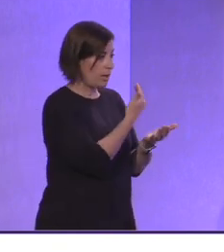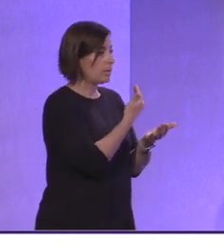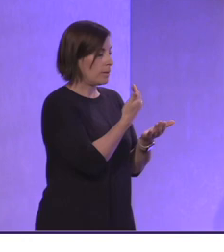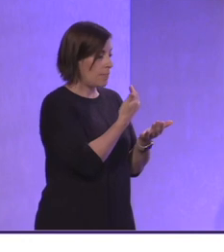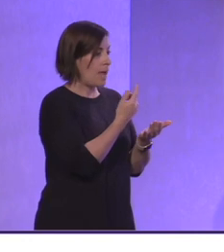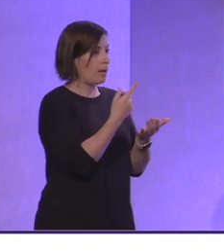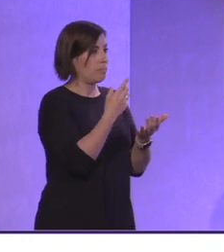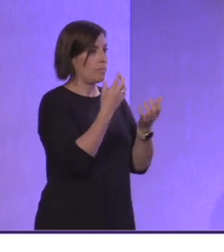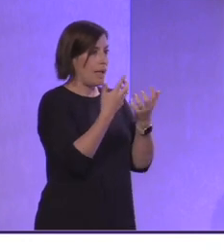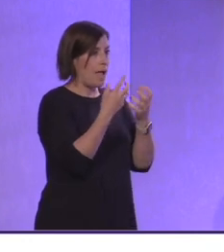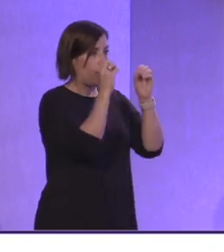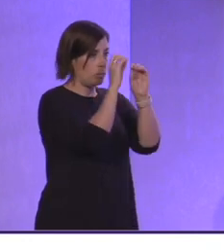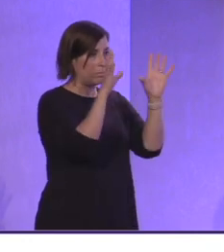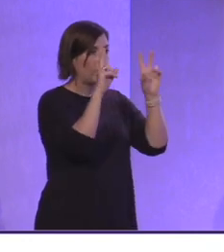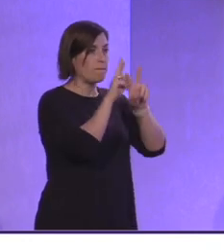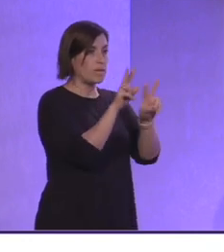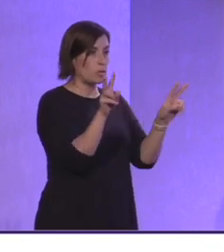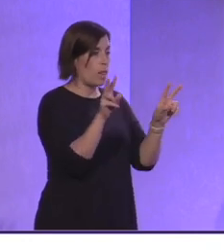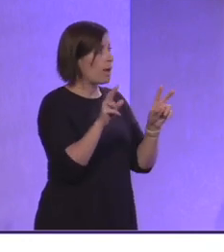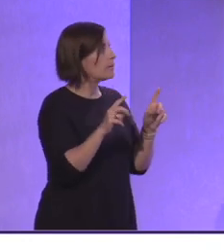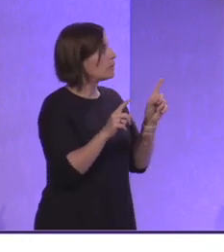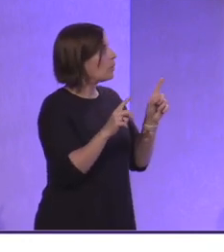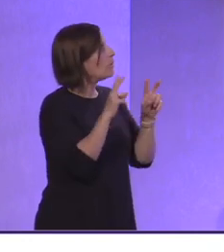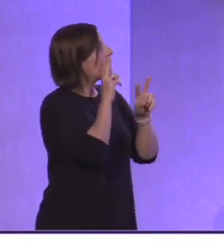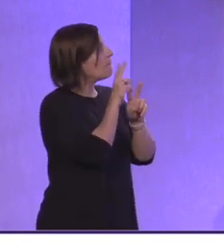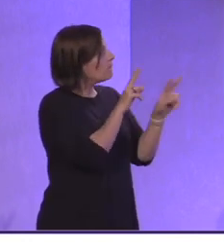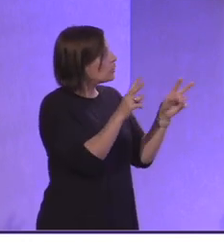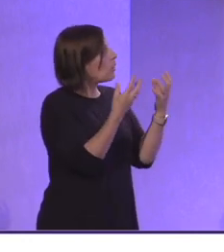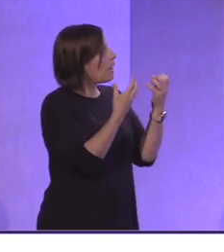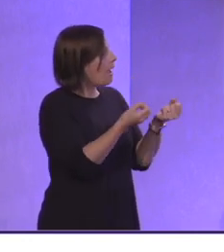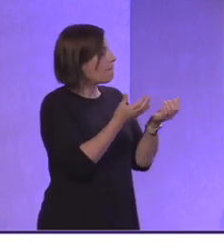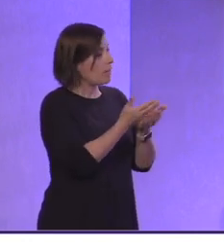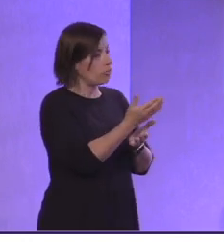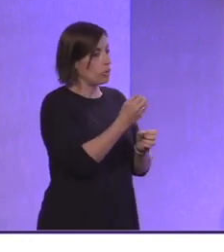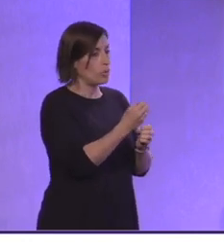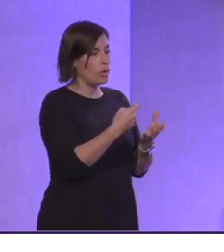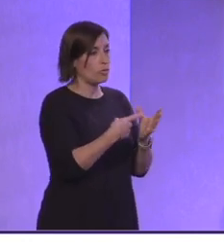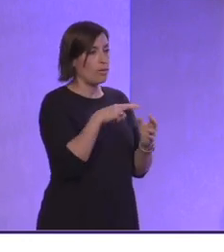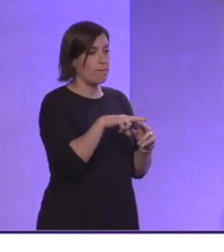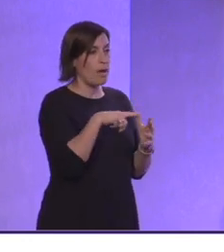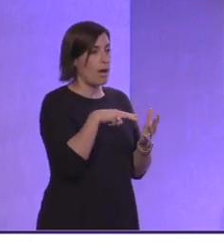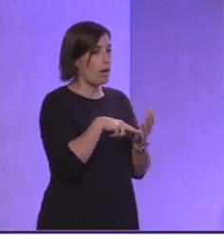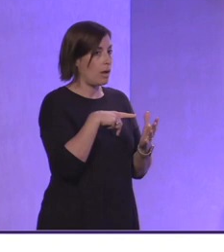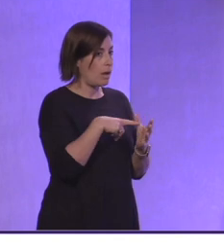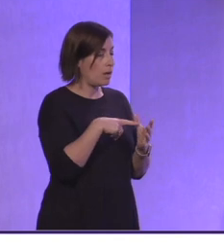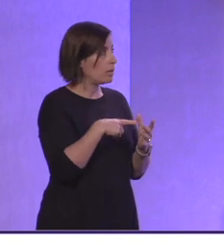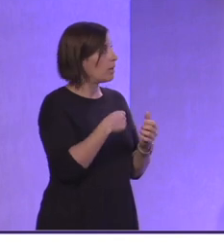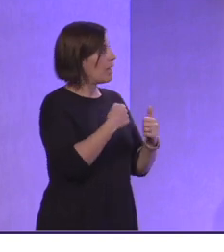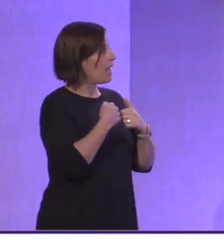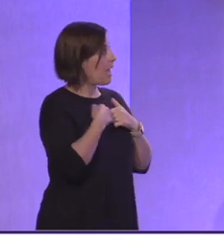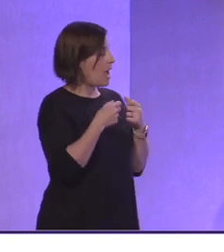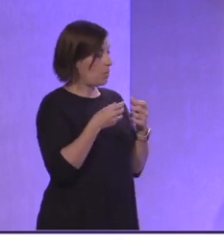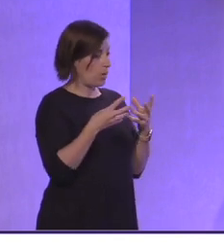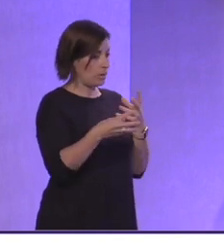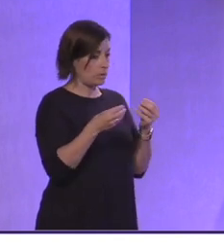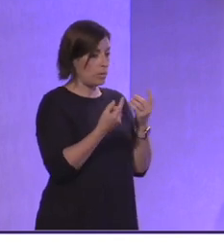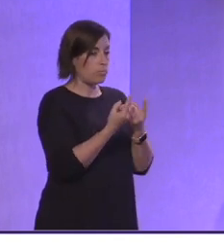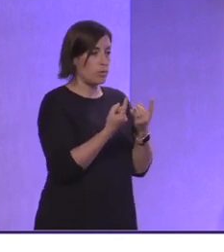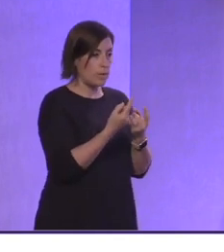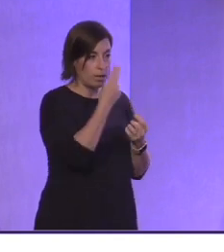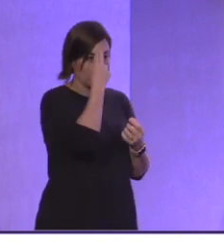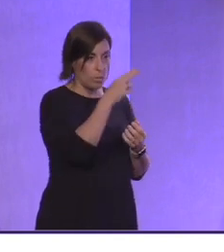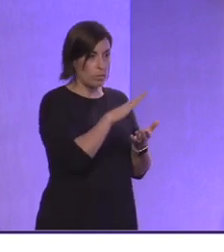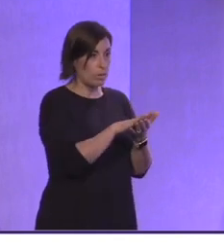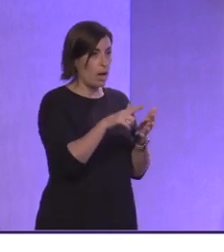data later. So this is the visualization capability. And we use Grafana, and Heimdall is our internal operation status